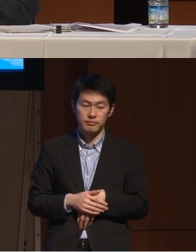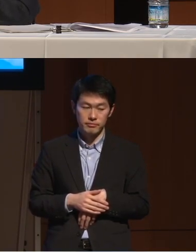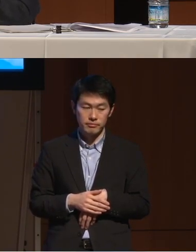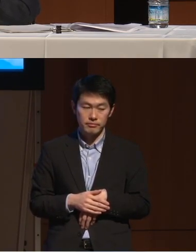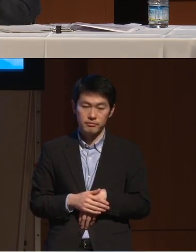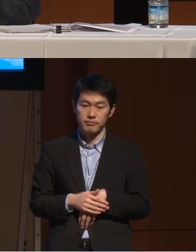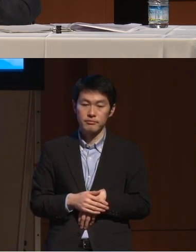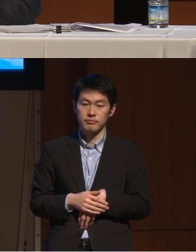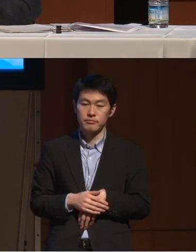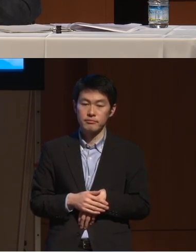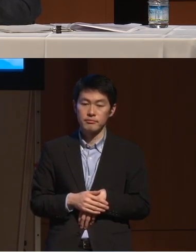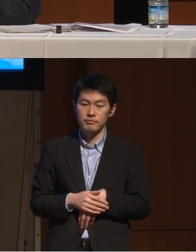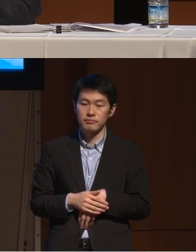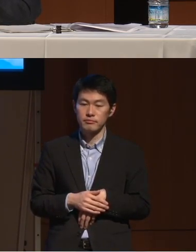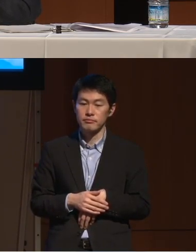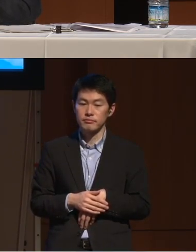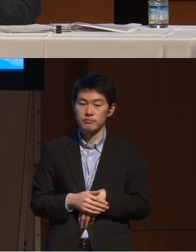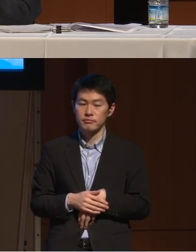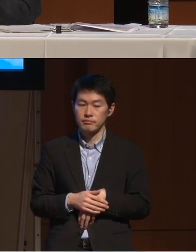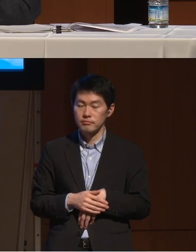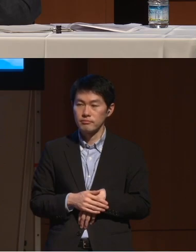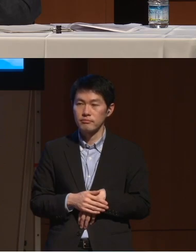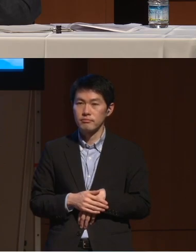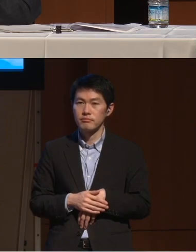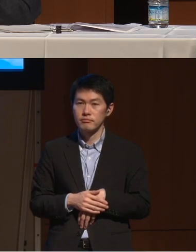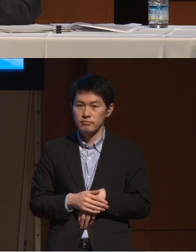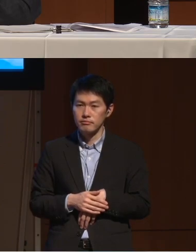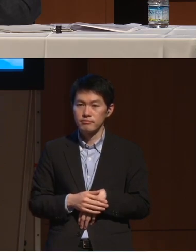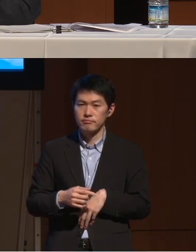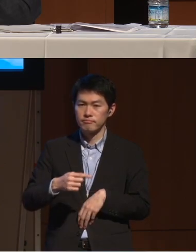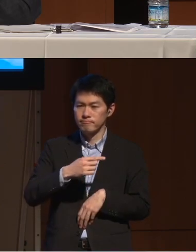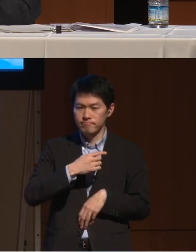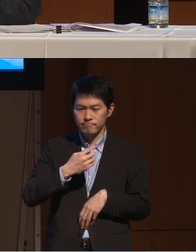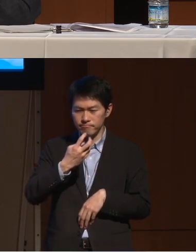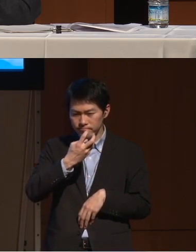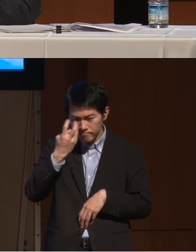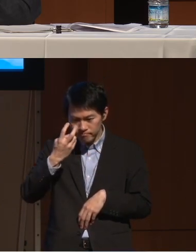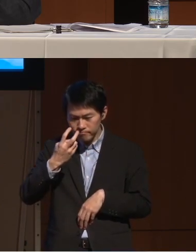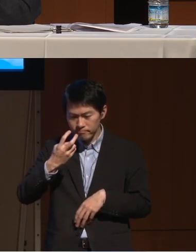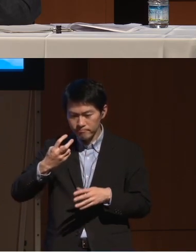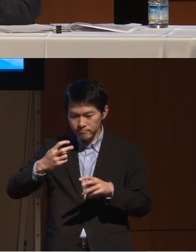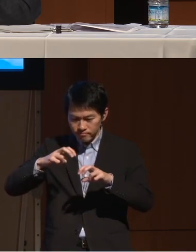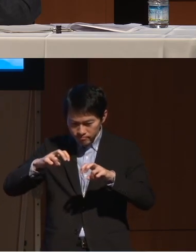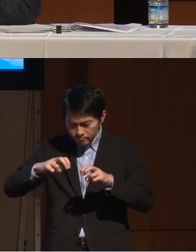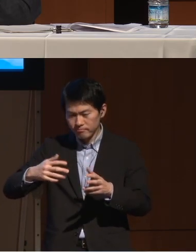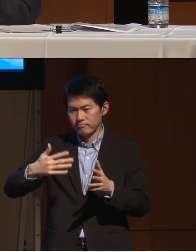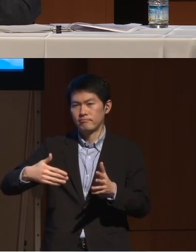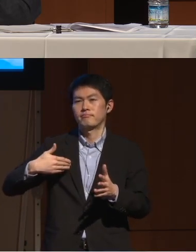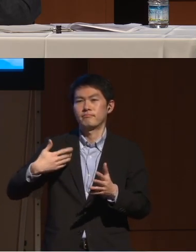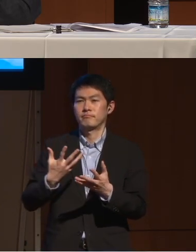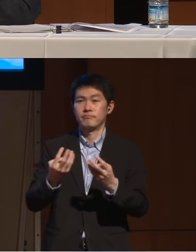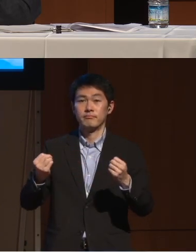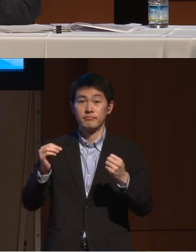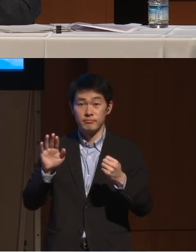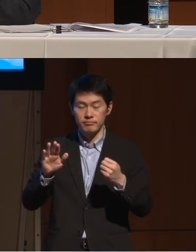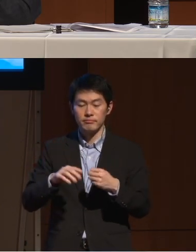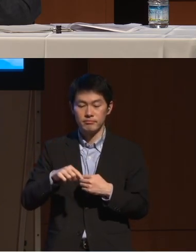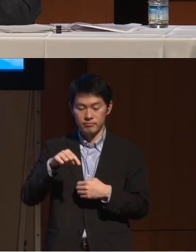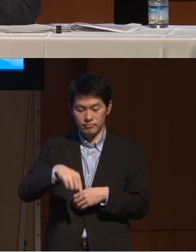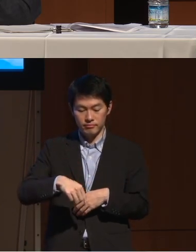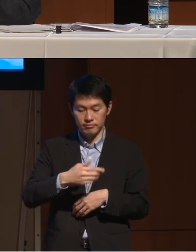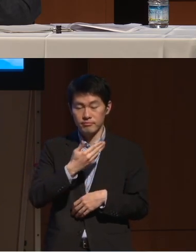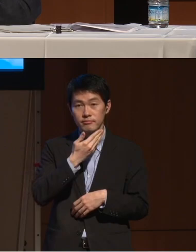not elucidated, and recognize that the key points are, again, the development